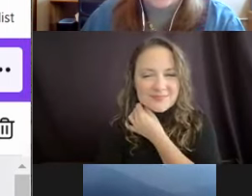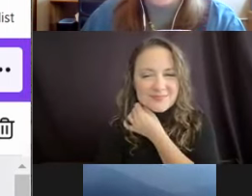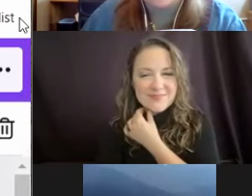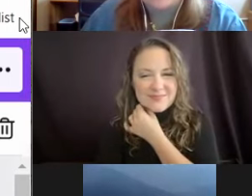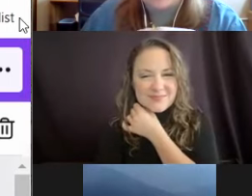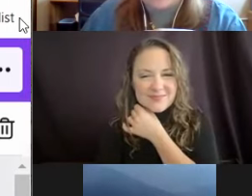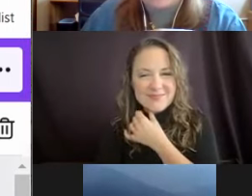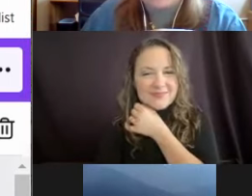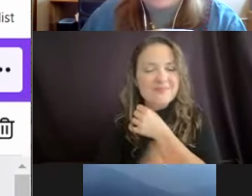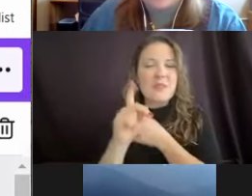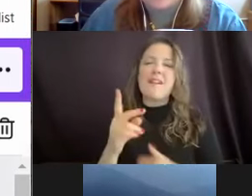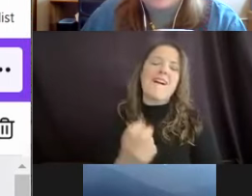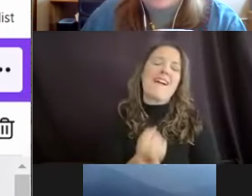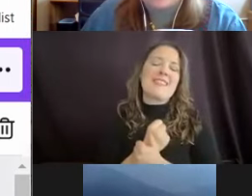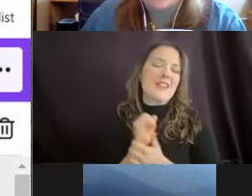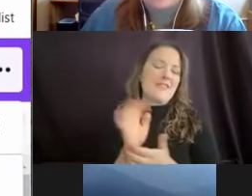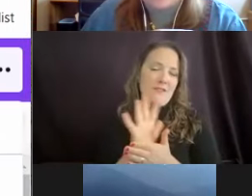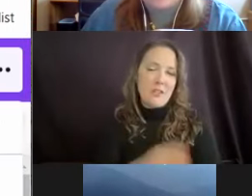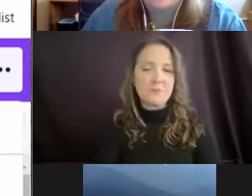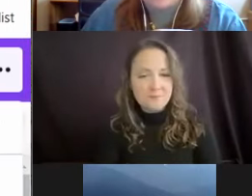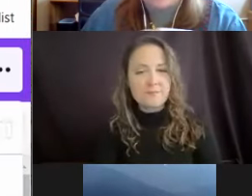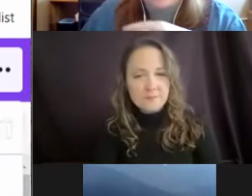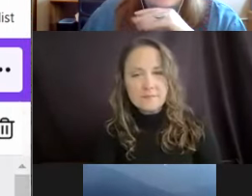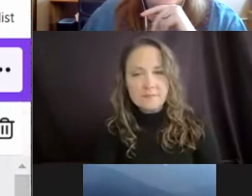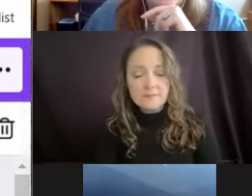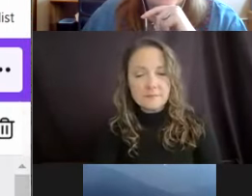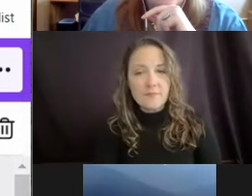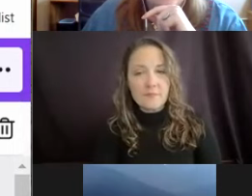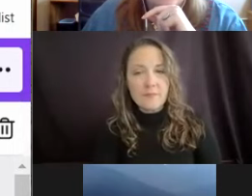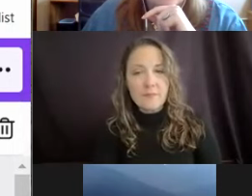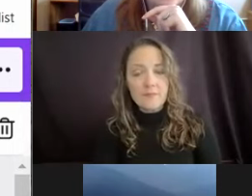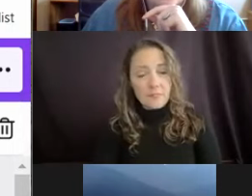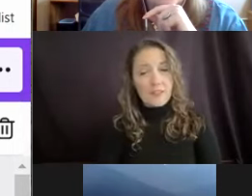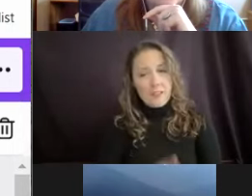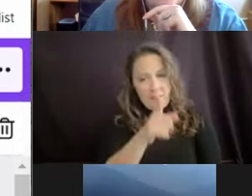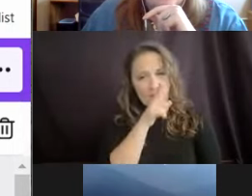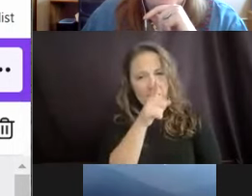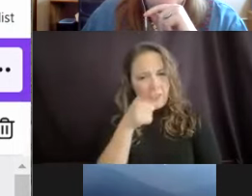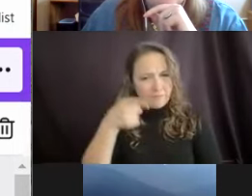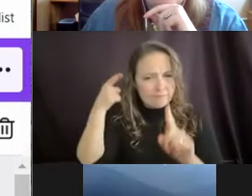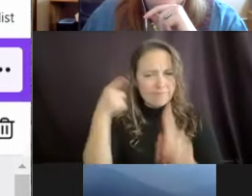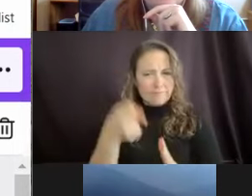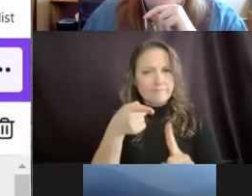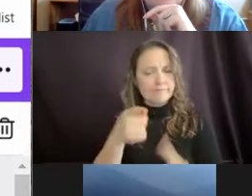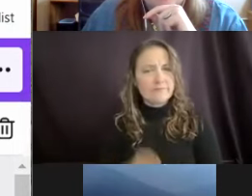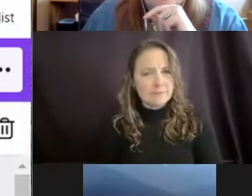All right. I love that video because it really does. It gets to the heart of it.